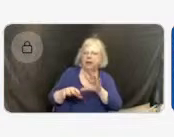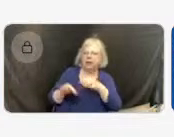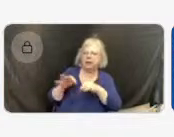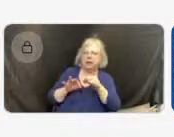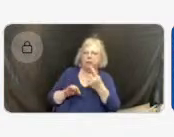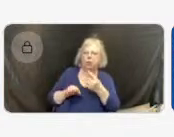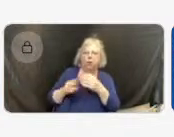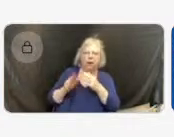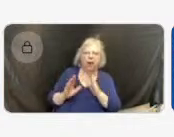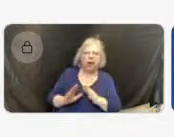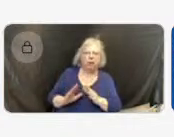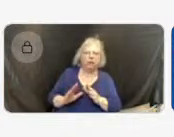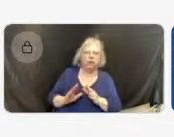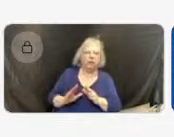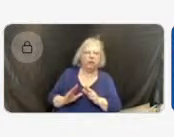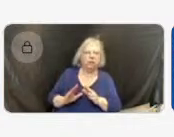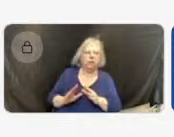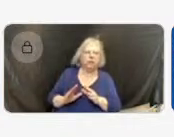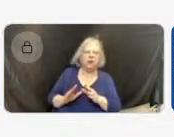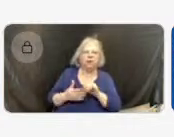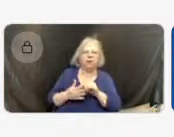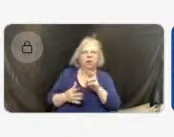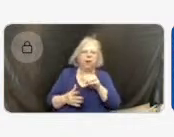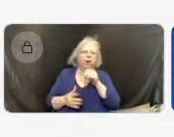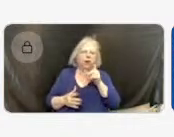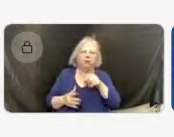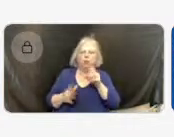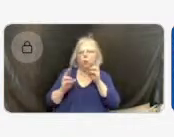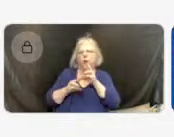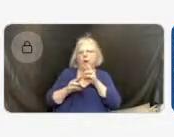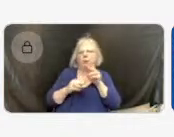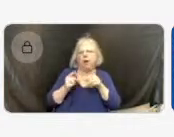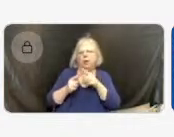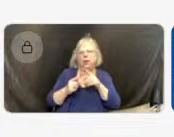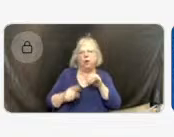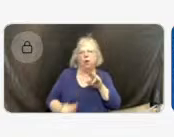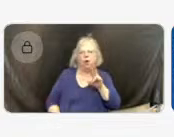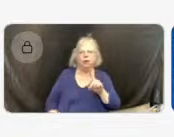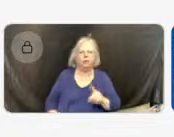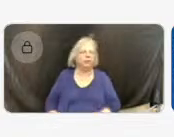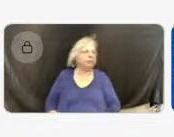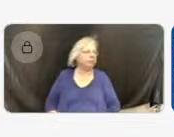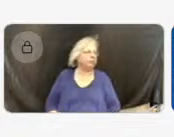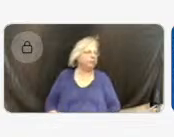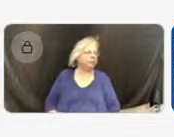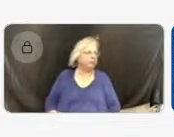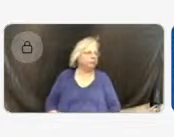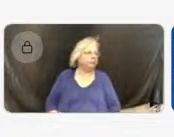that people in a duplex probably wouldn't be as worried about the yard as people trying to buy a house there.